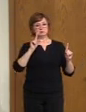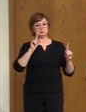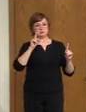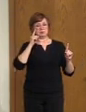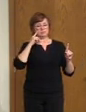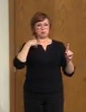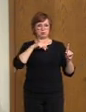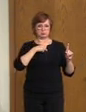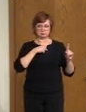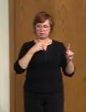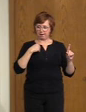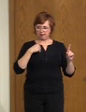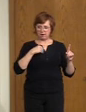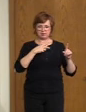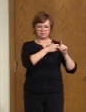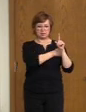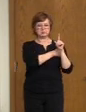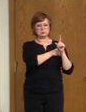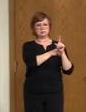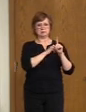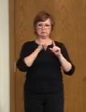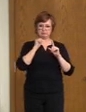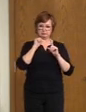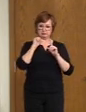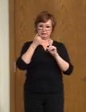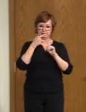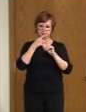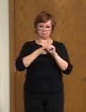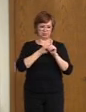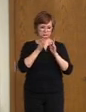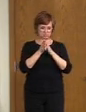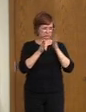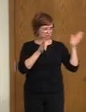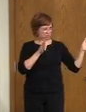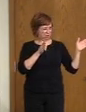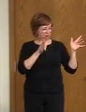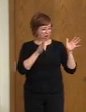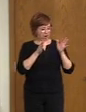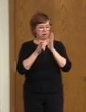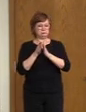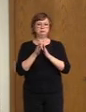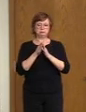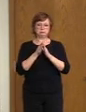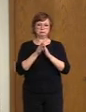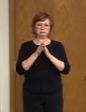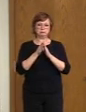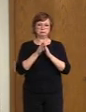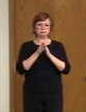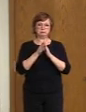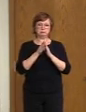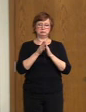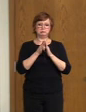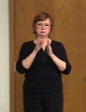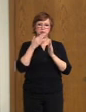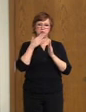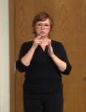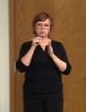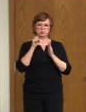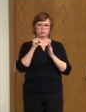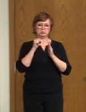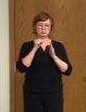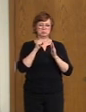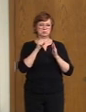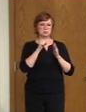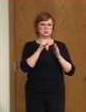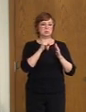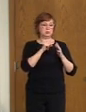for us to have a vaccine. 10 months into a pandemic. But it will take time, starting with those at highest